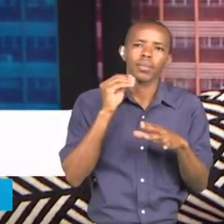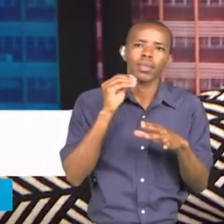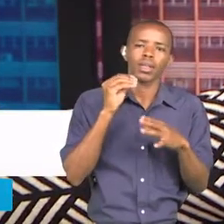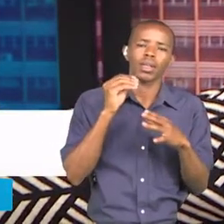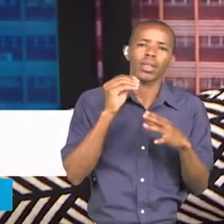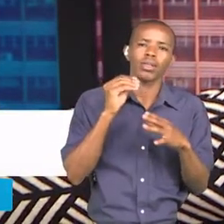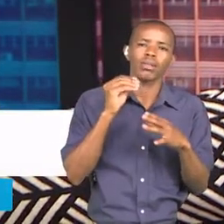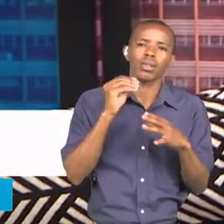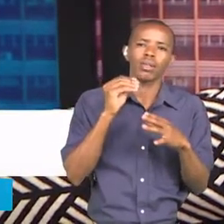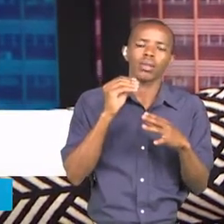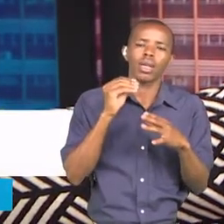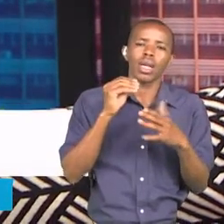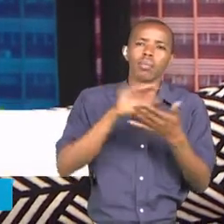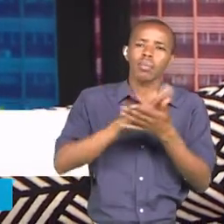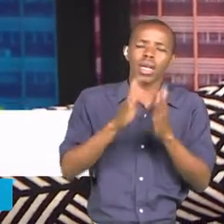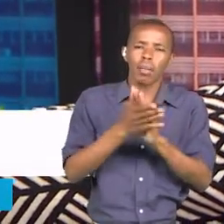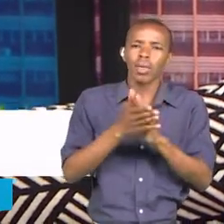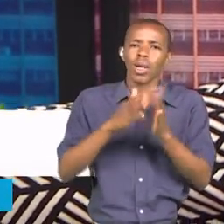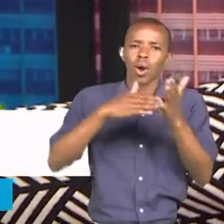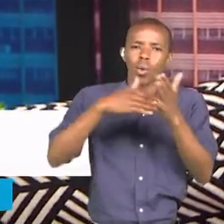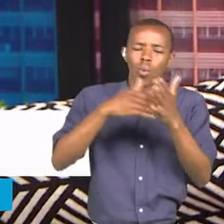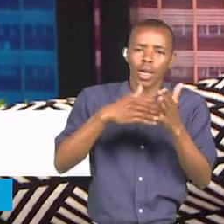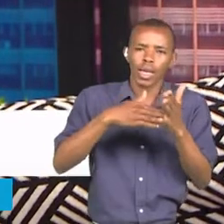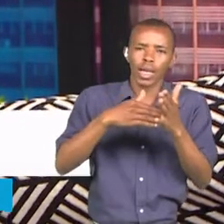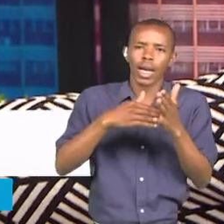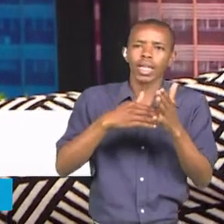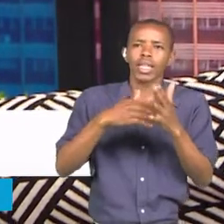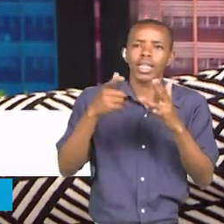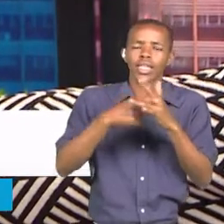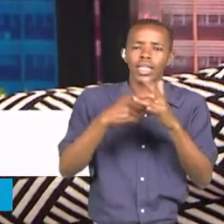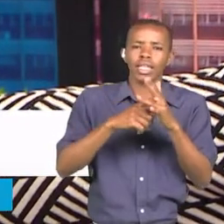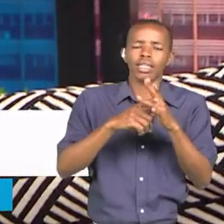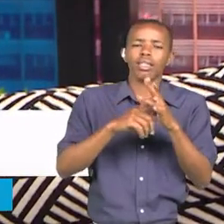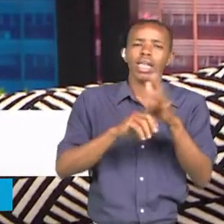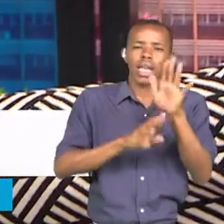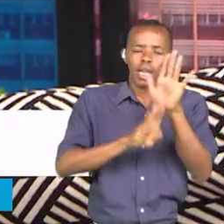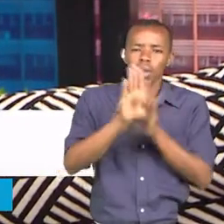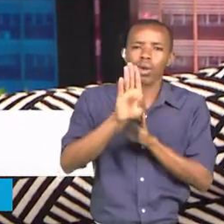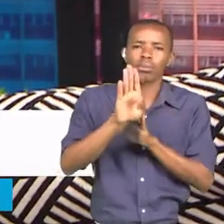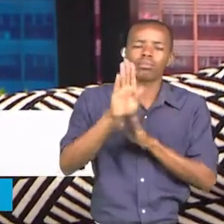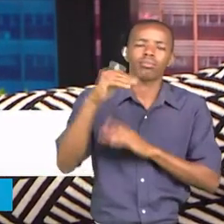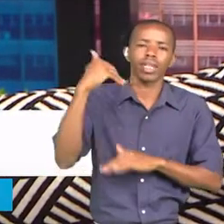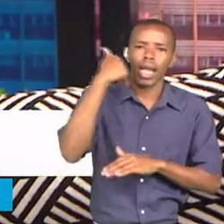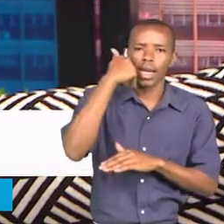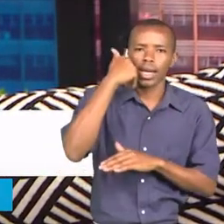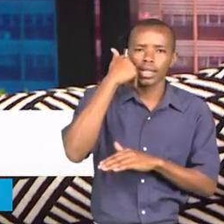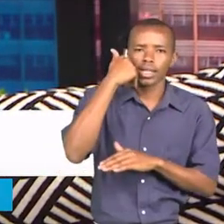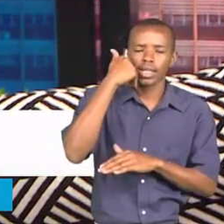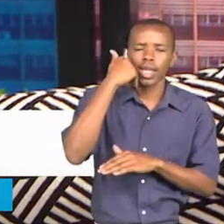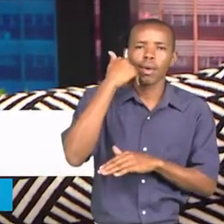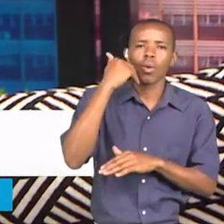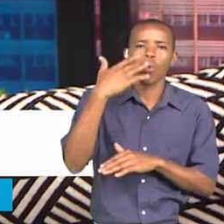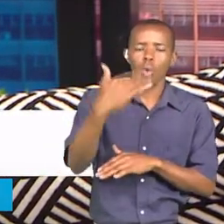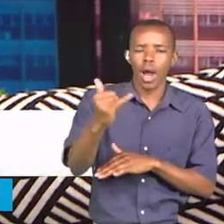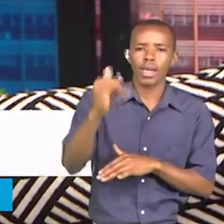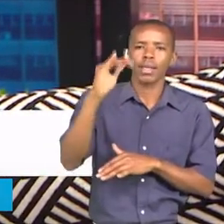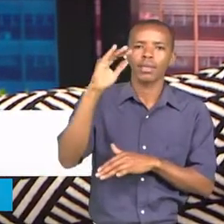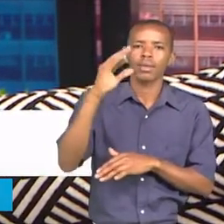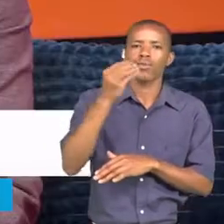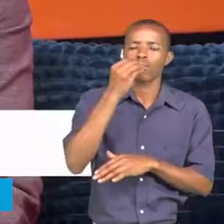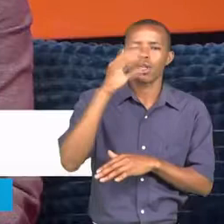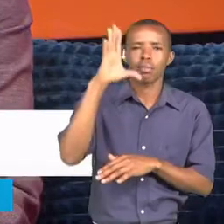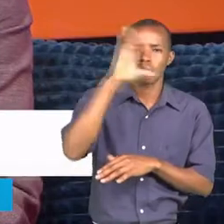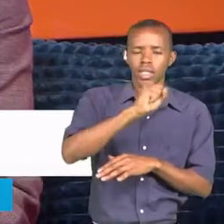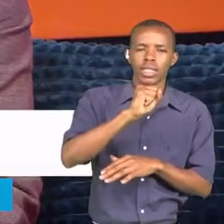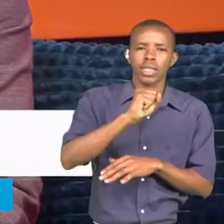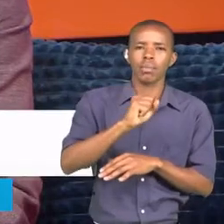malnourished, becoming malnourished, you know, and starting to develop illnesses from the lack of food. Because if you're going to